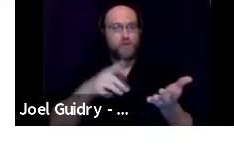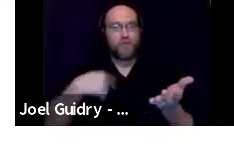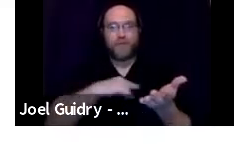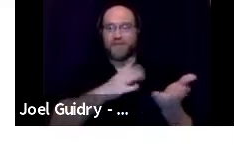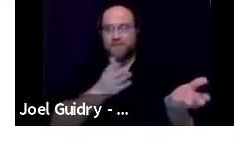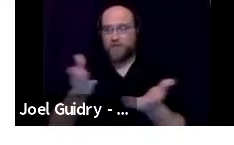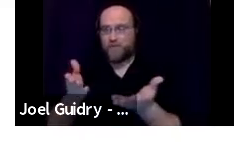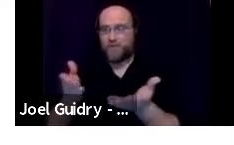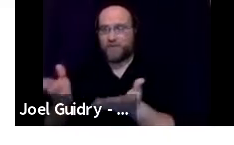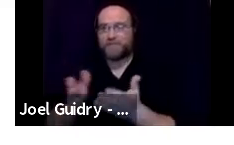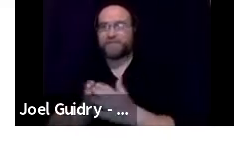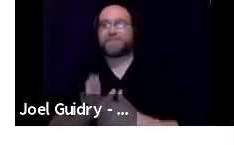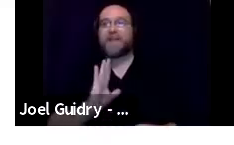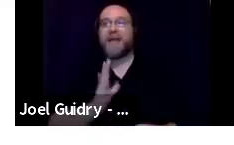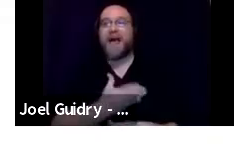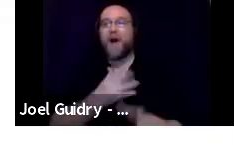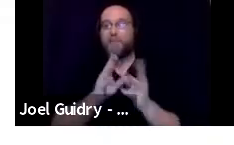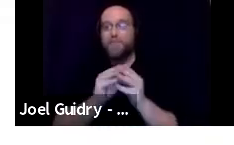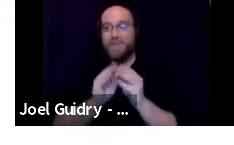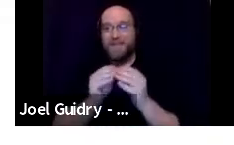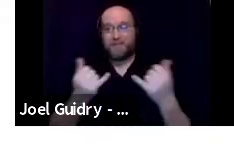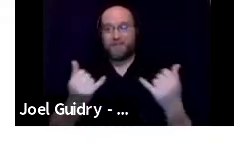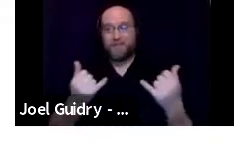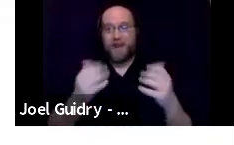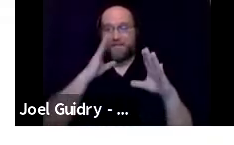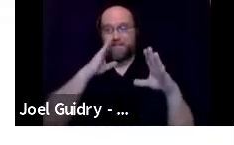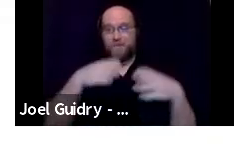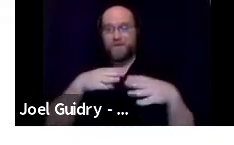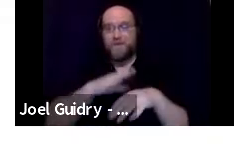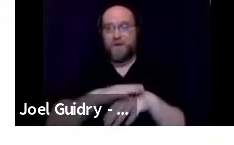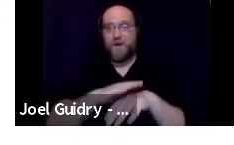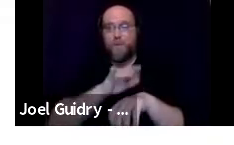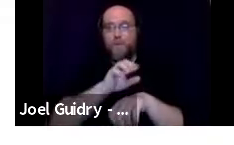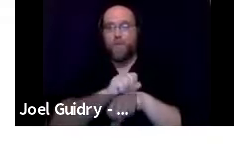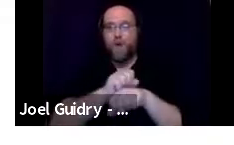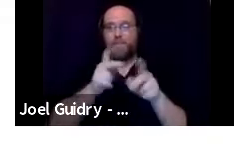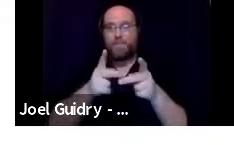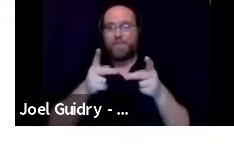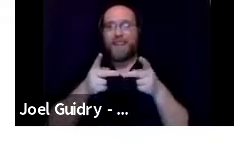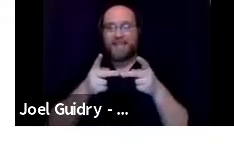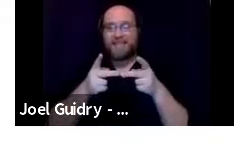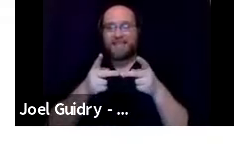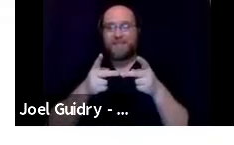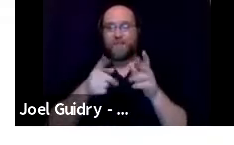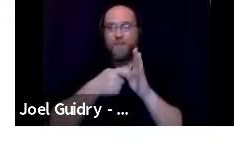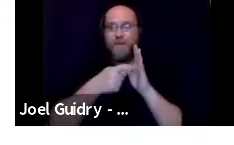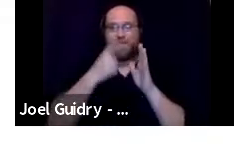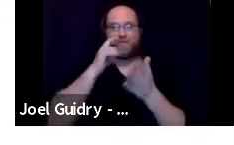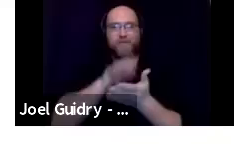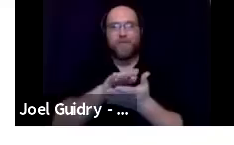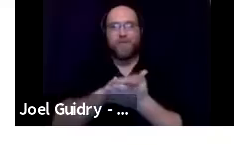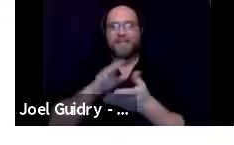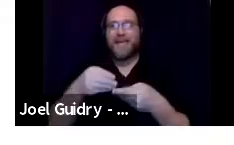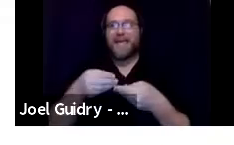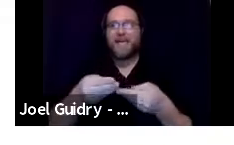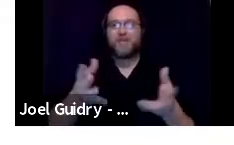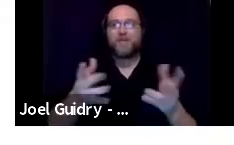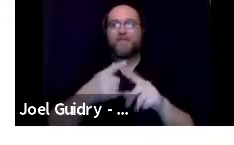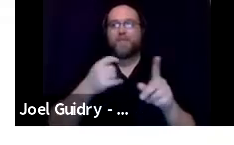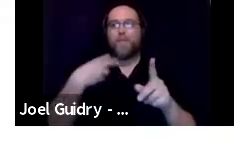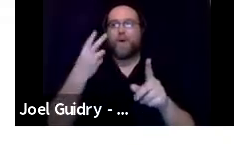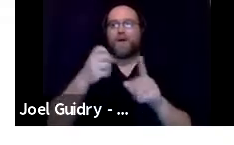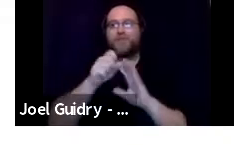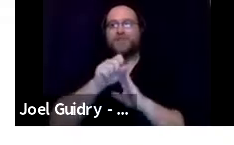on workplace requirements for schools issued last week by Washington's Department of Labor and Industries, including new details